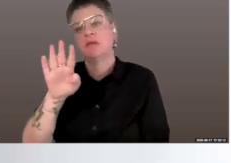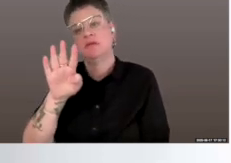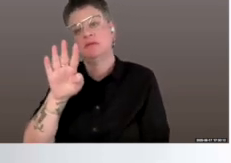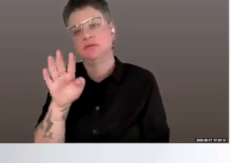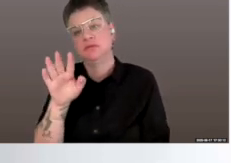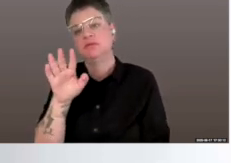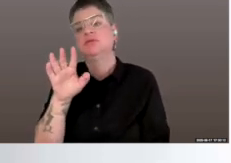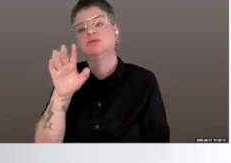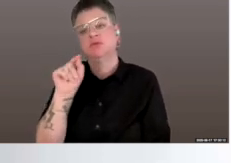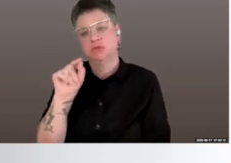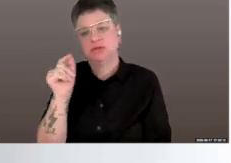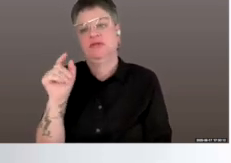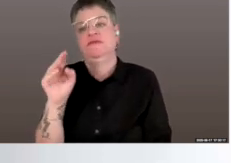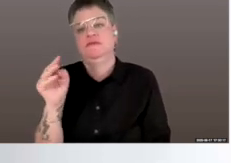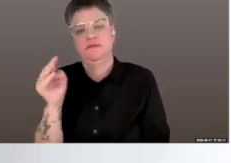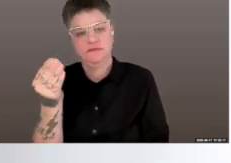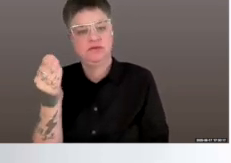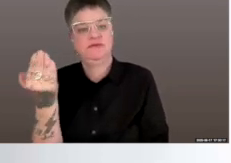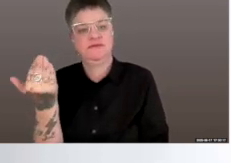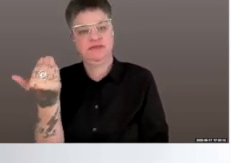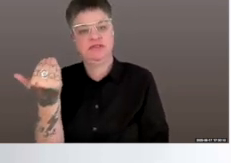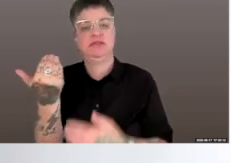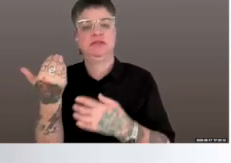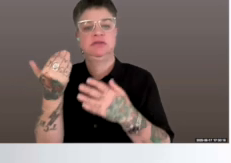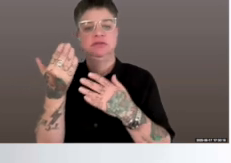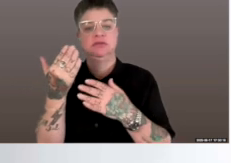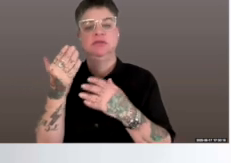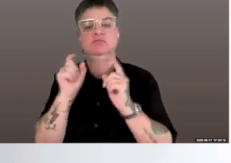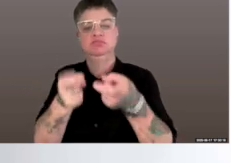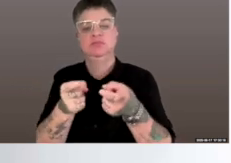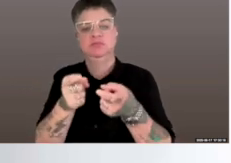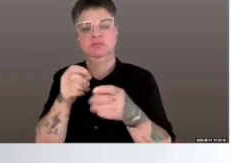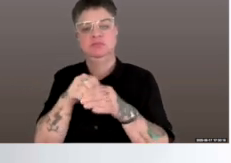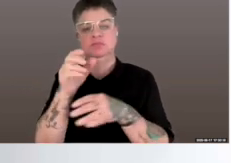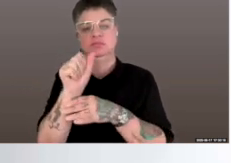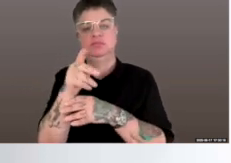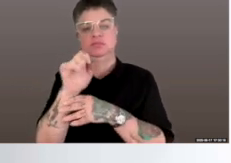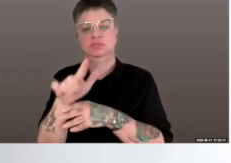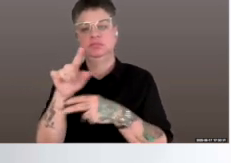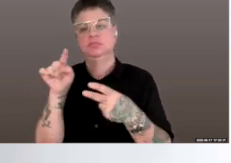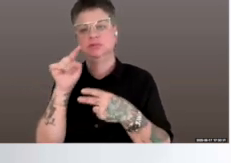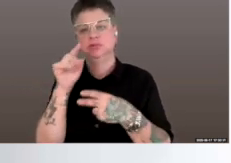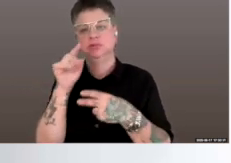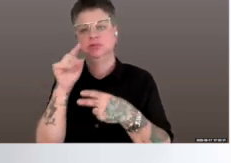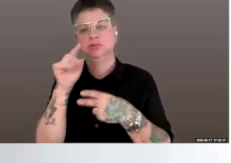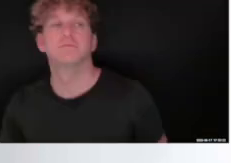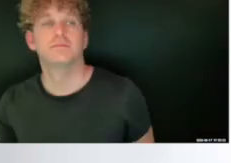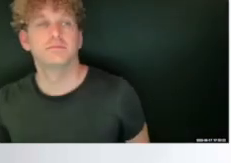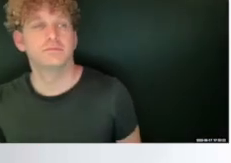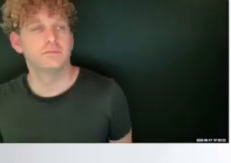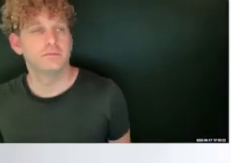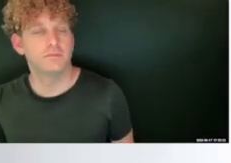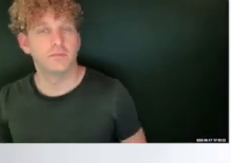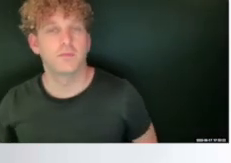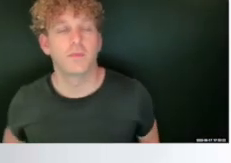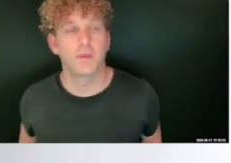Blue LA's e-bike library component finishes in 2025 as final reporting for Blue LA, and